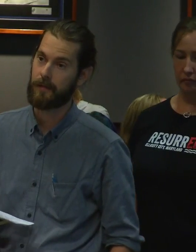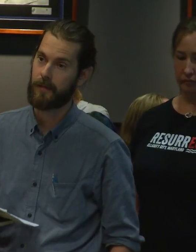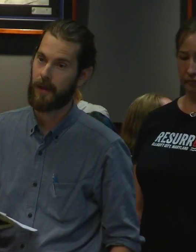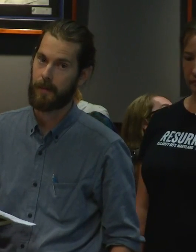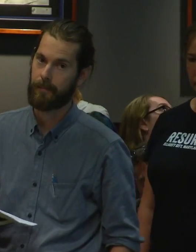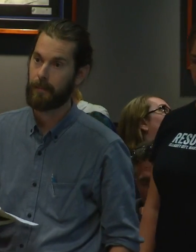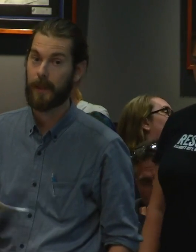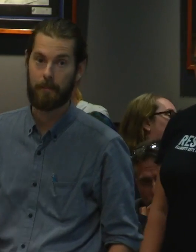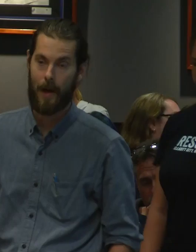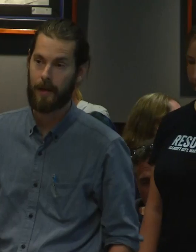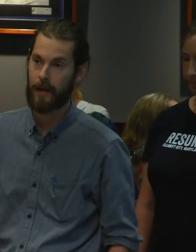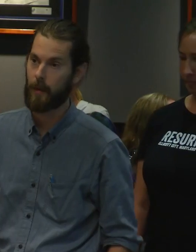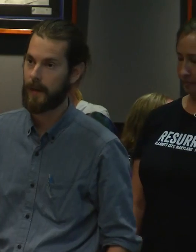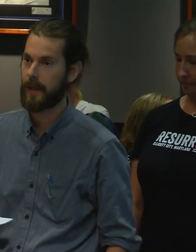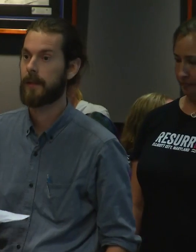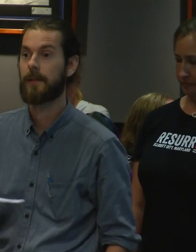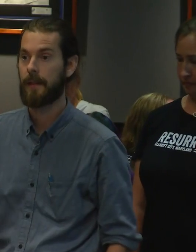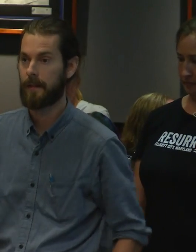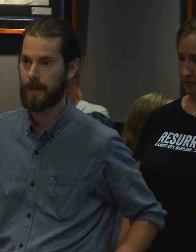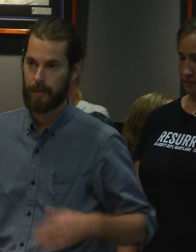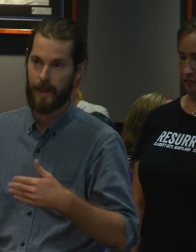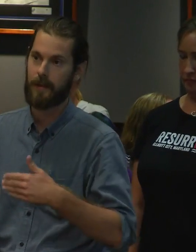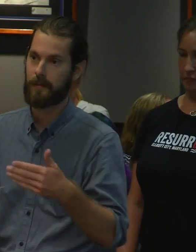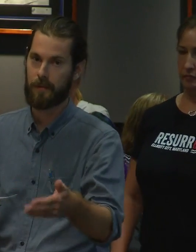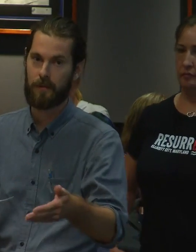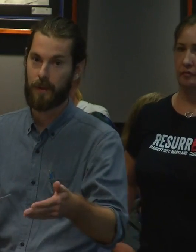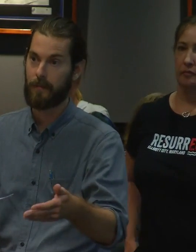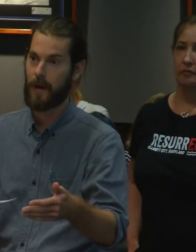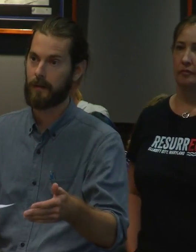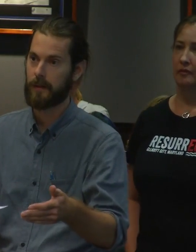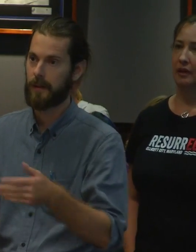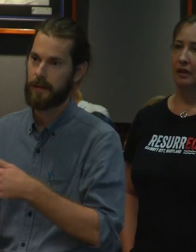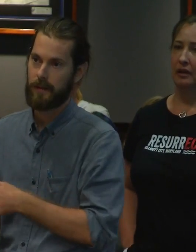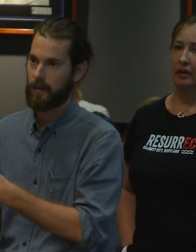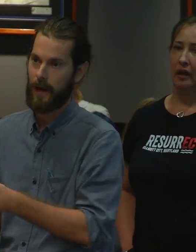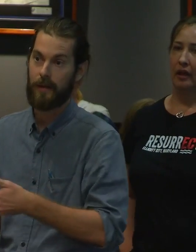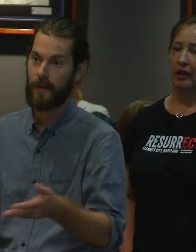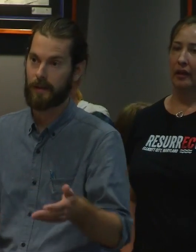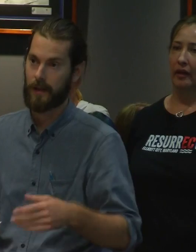of putting monitoring equipment in and seeing based off of what you've modeled